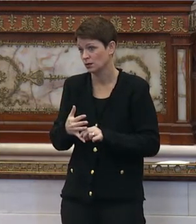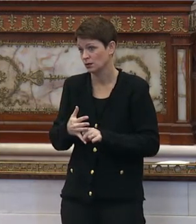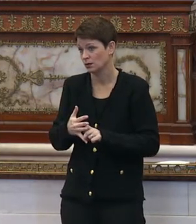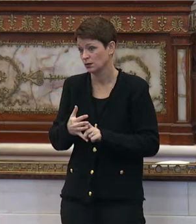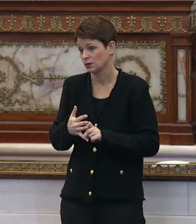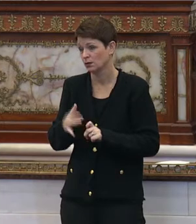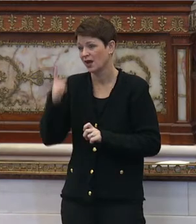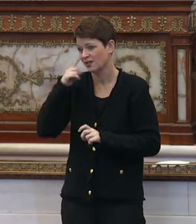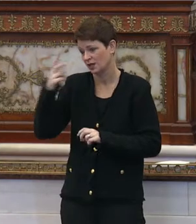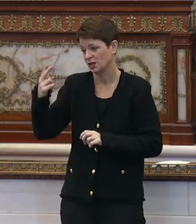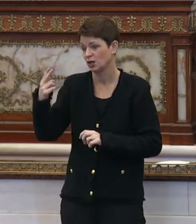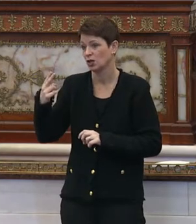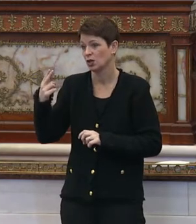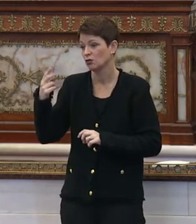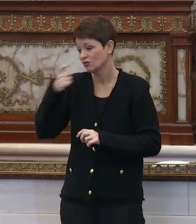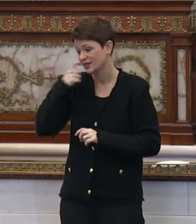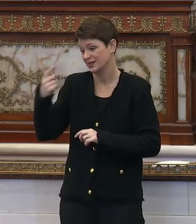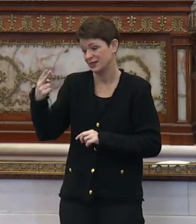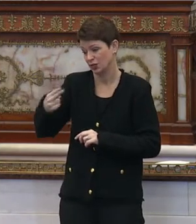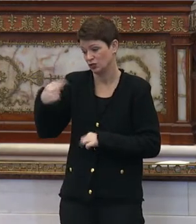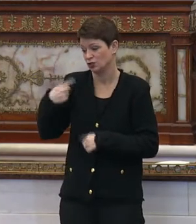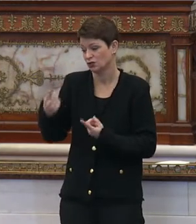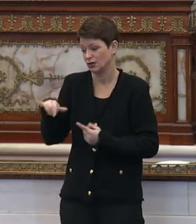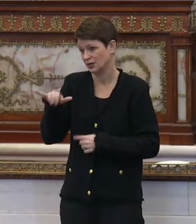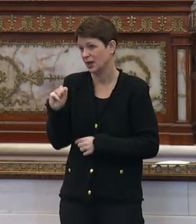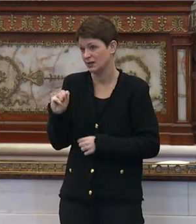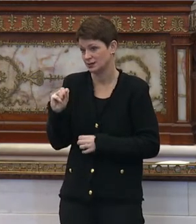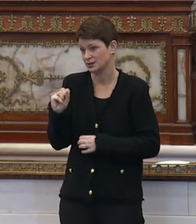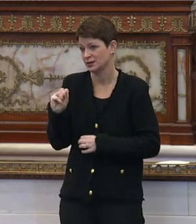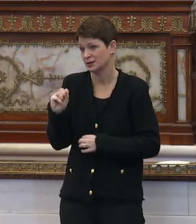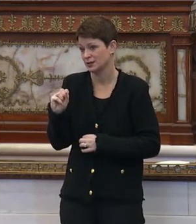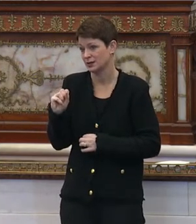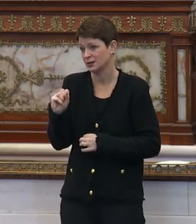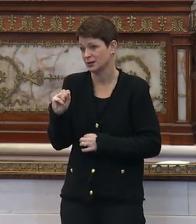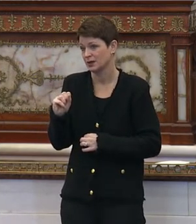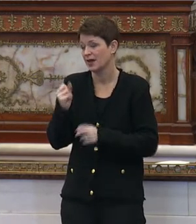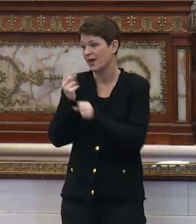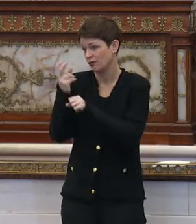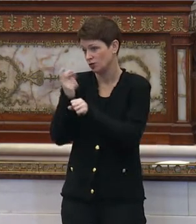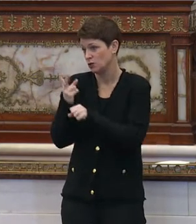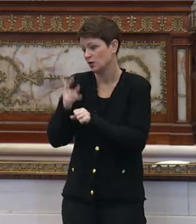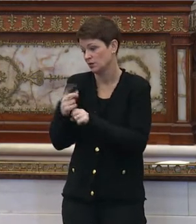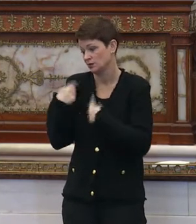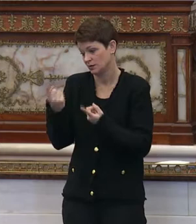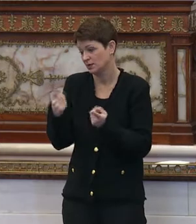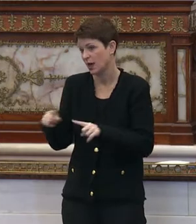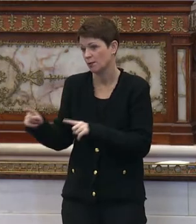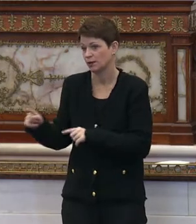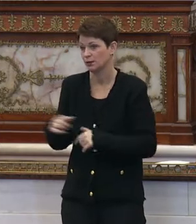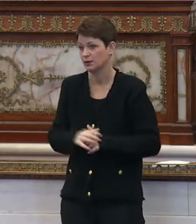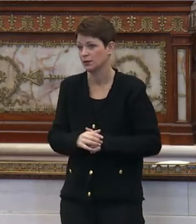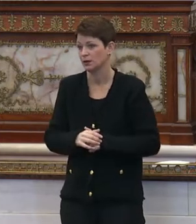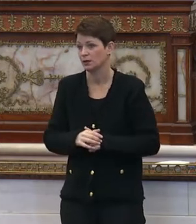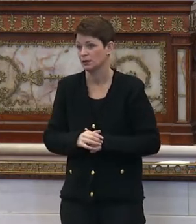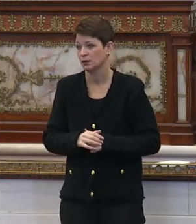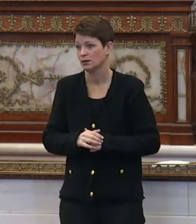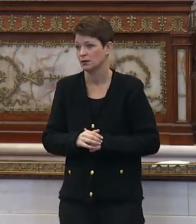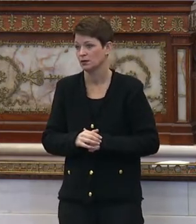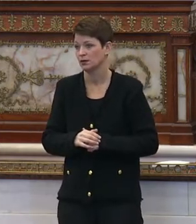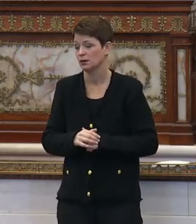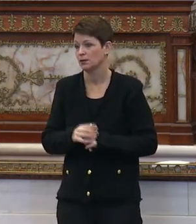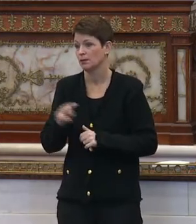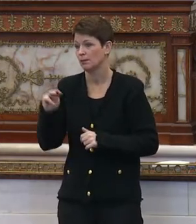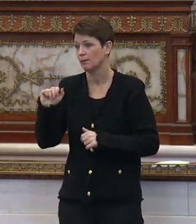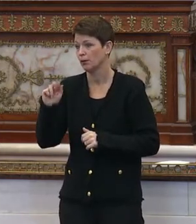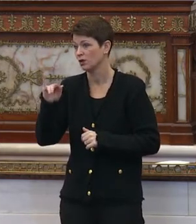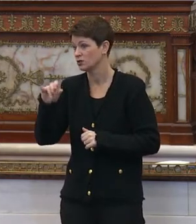I think at least in recent history, there's been a issuance every 2 years. Okay. I don't know, Marissa, if there's any other context you'd